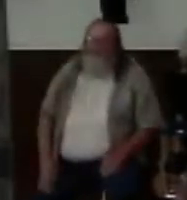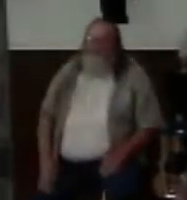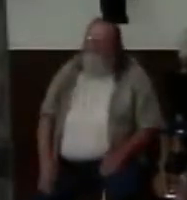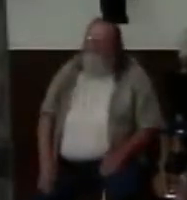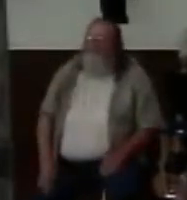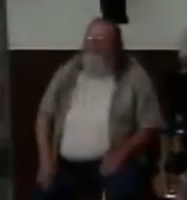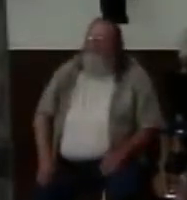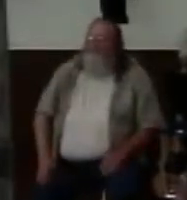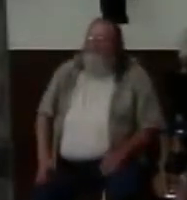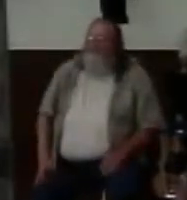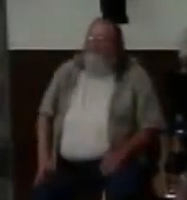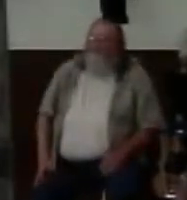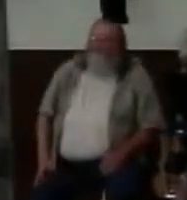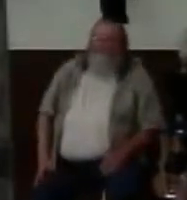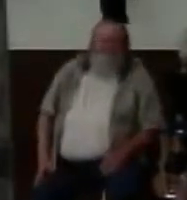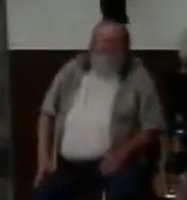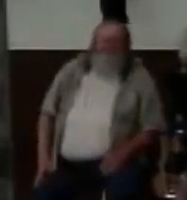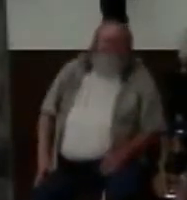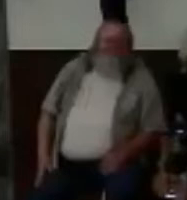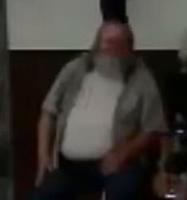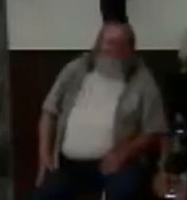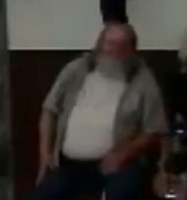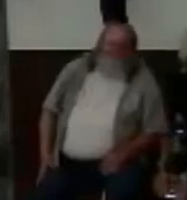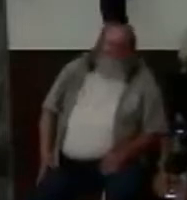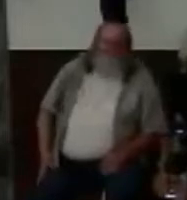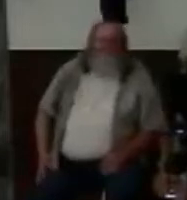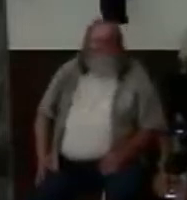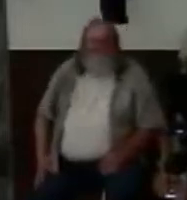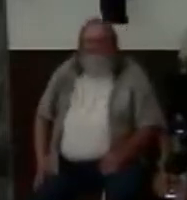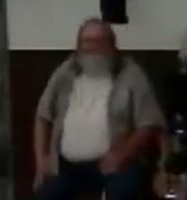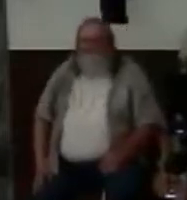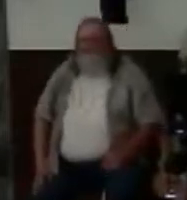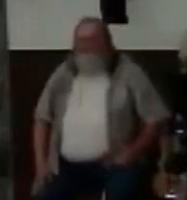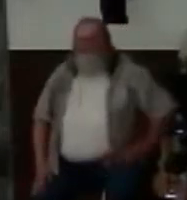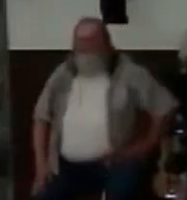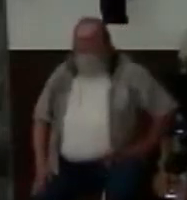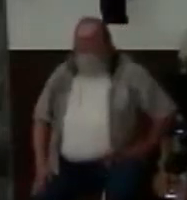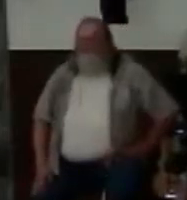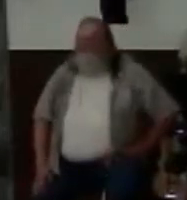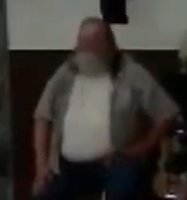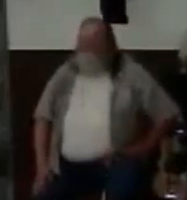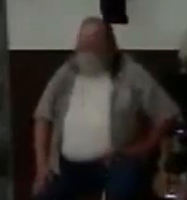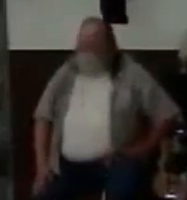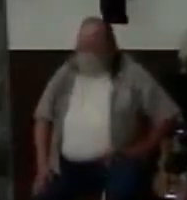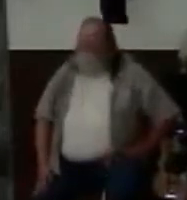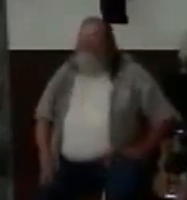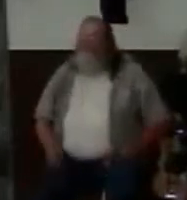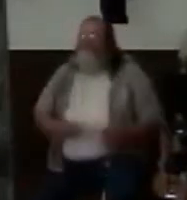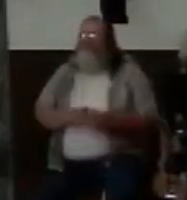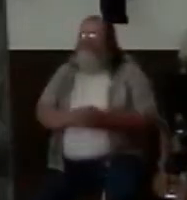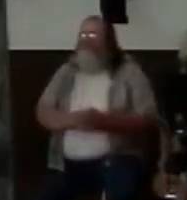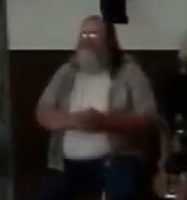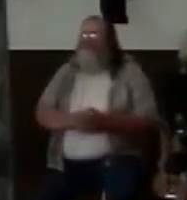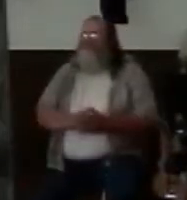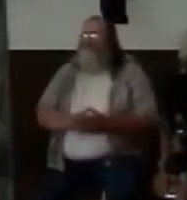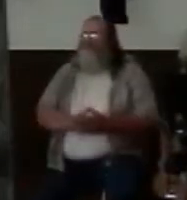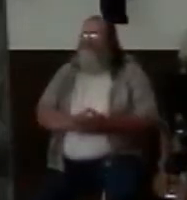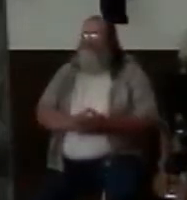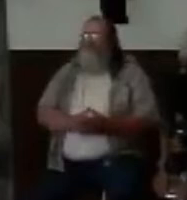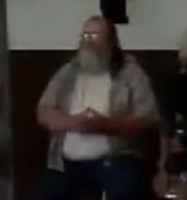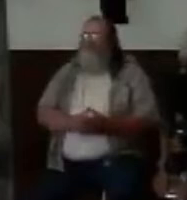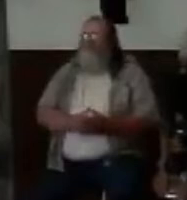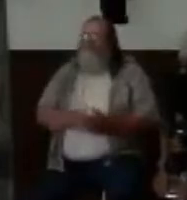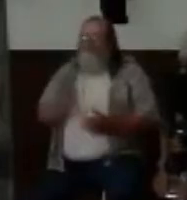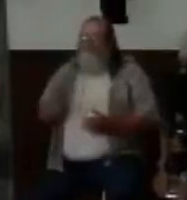wouldn't go too much into the ceremonies. I studied it a lot. And I really wish I had time to go through it. But there was a ceremony